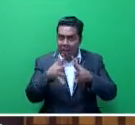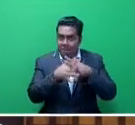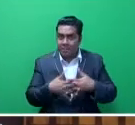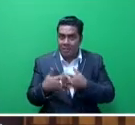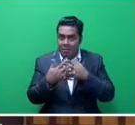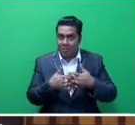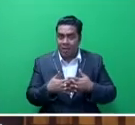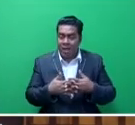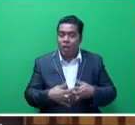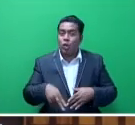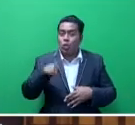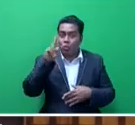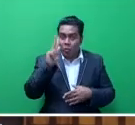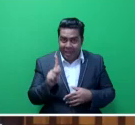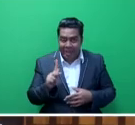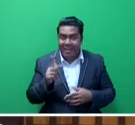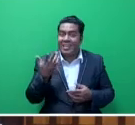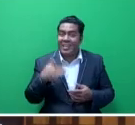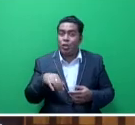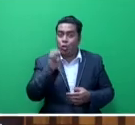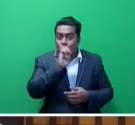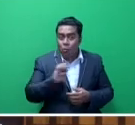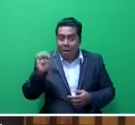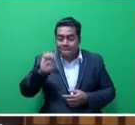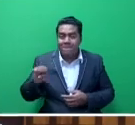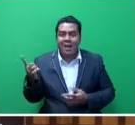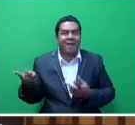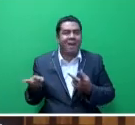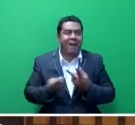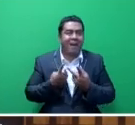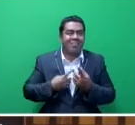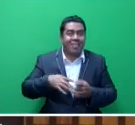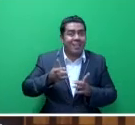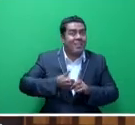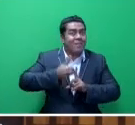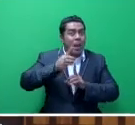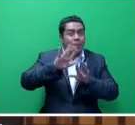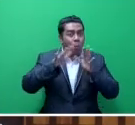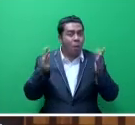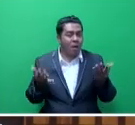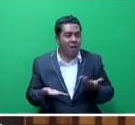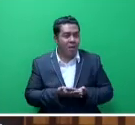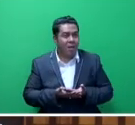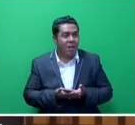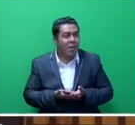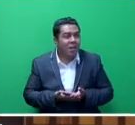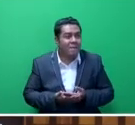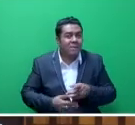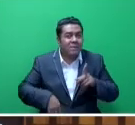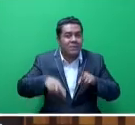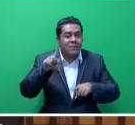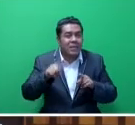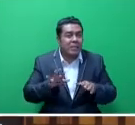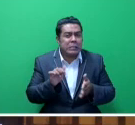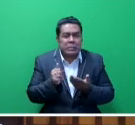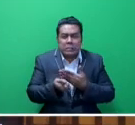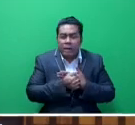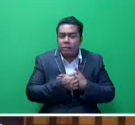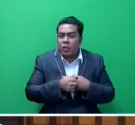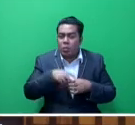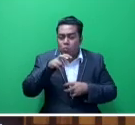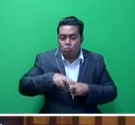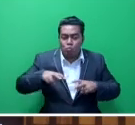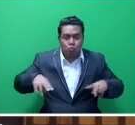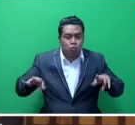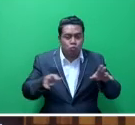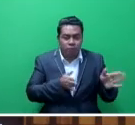the United Kingdom, in Europe, and across the developed world, vaccines have allowed people to safely move about freely